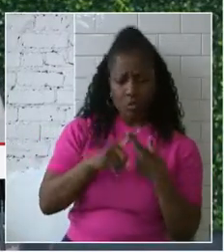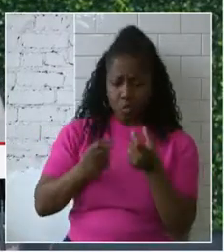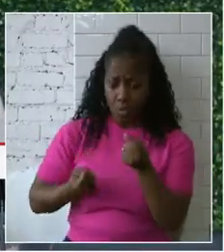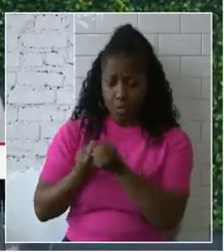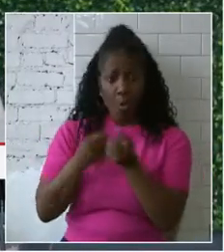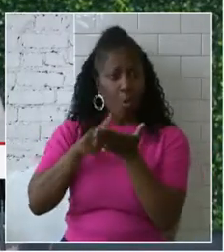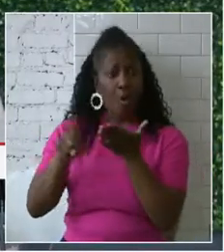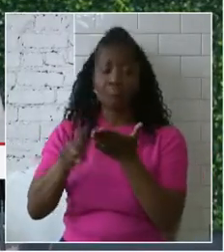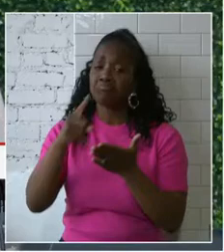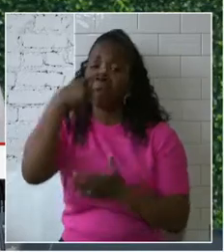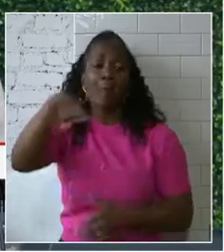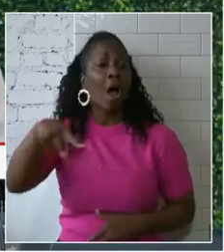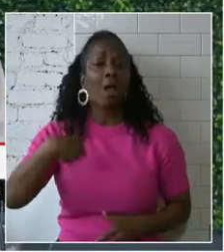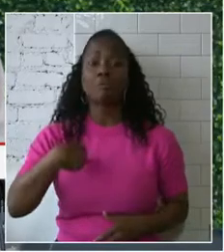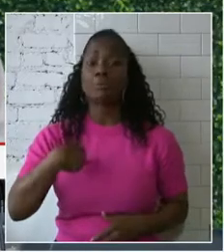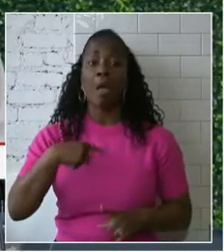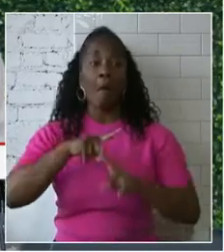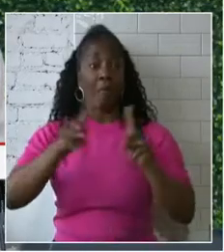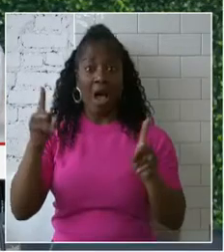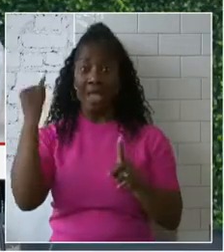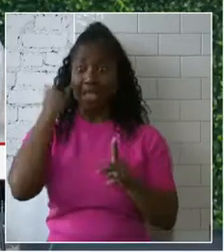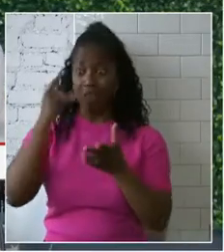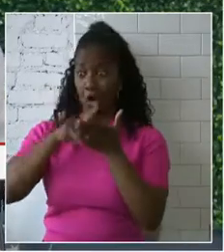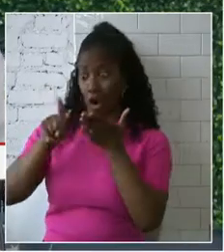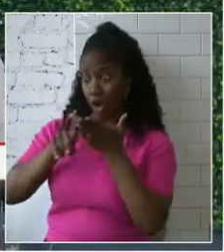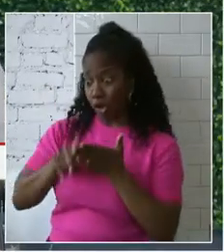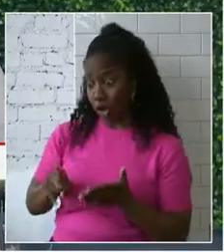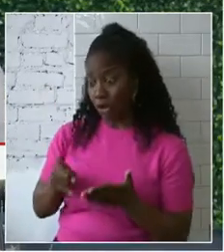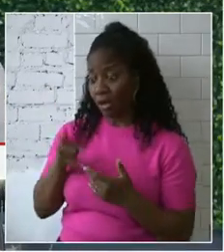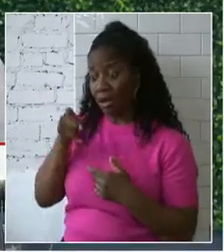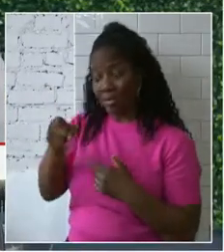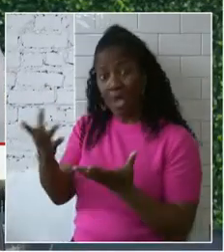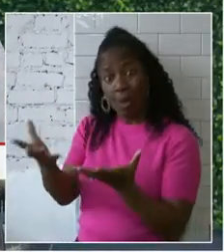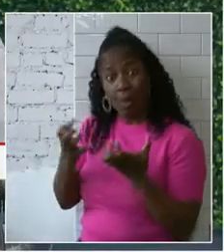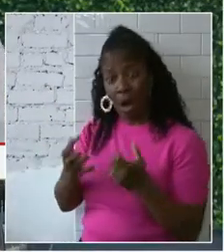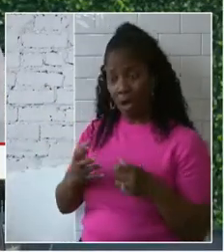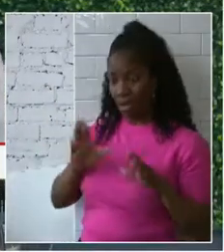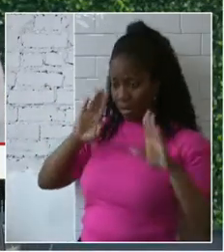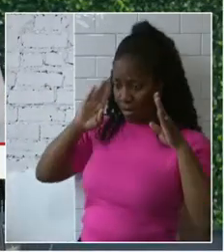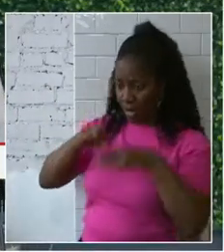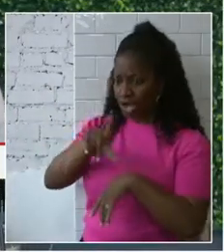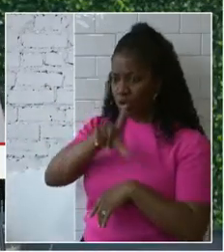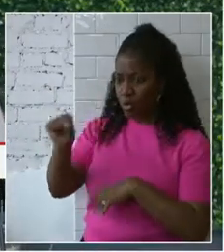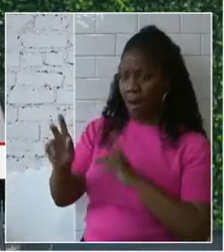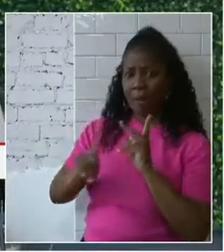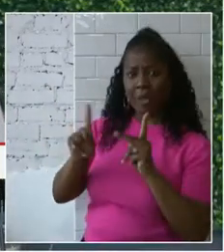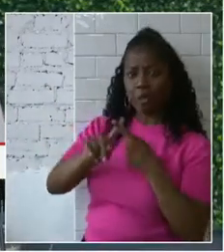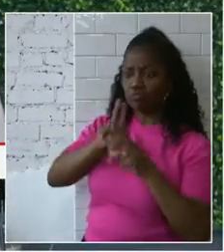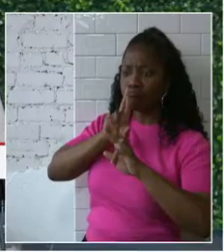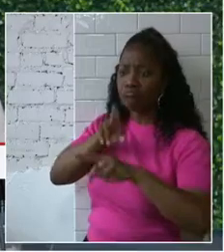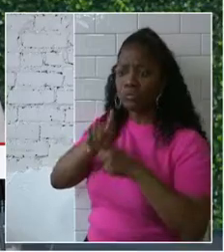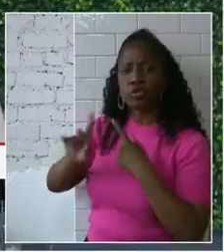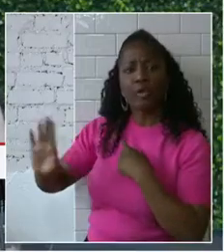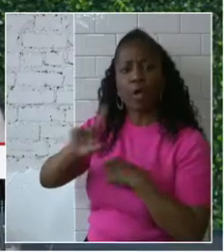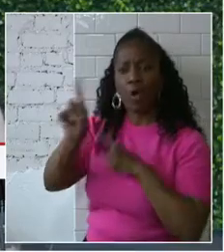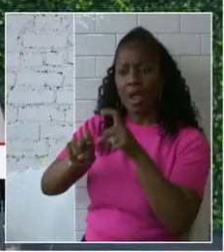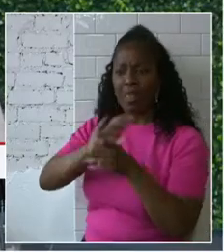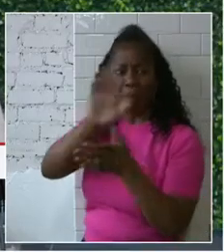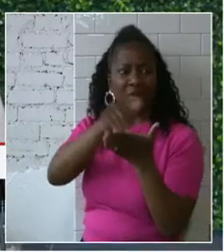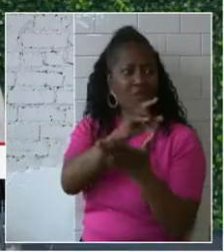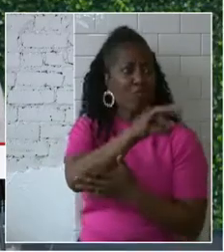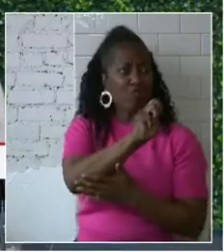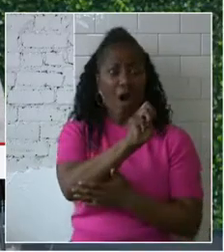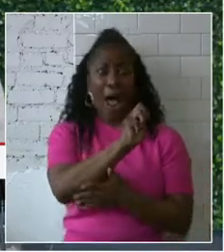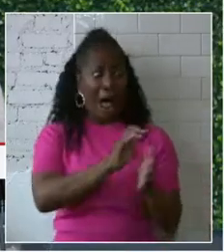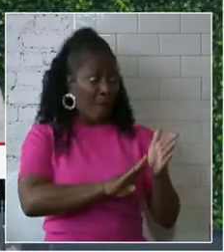a problem with it. But if the auditor expects us to dedicate 20 people to responding to questions in the middle of a crime